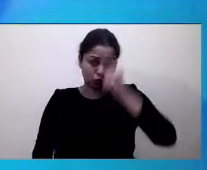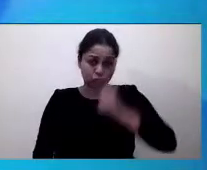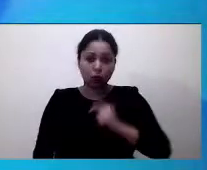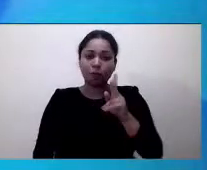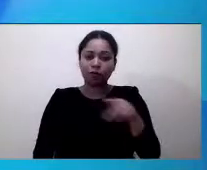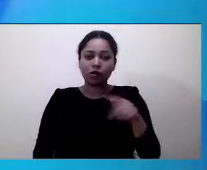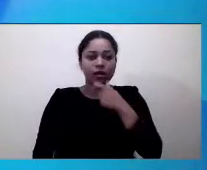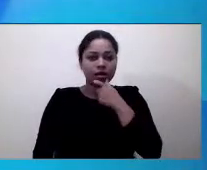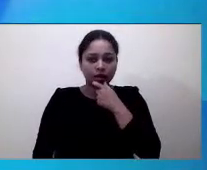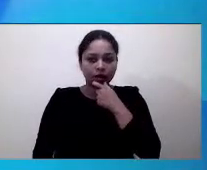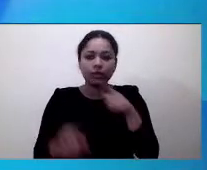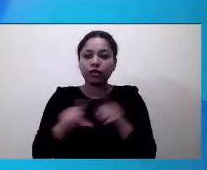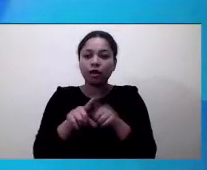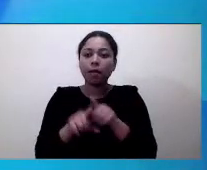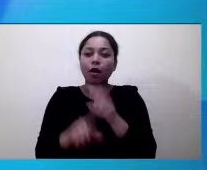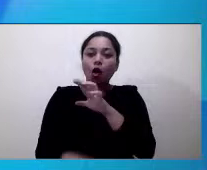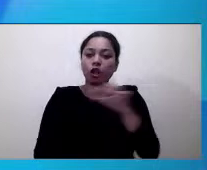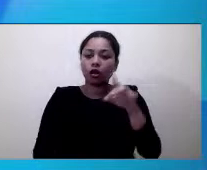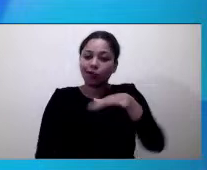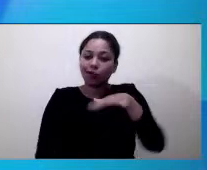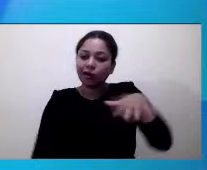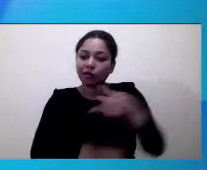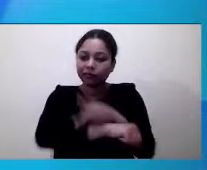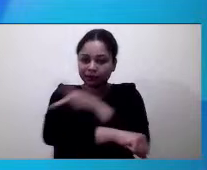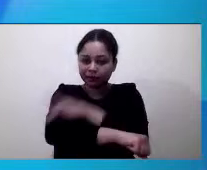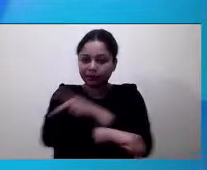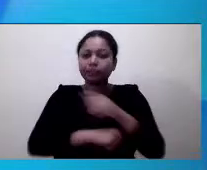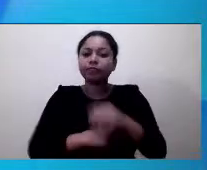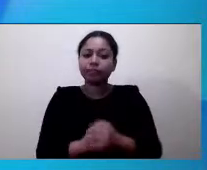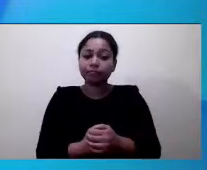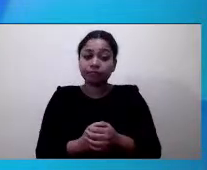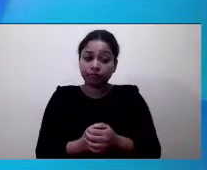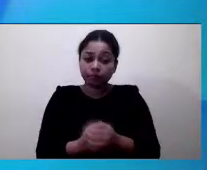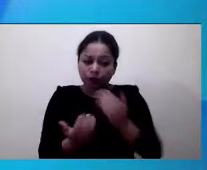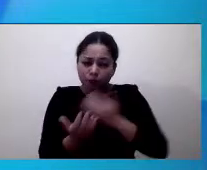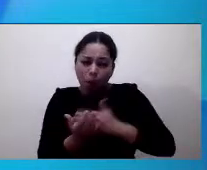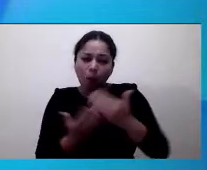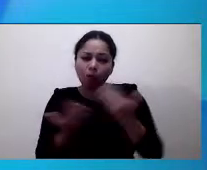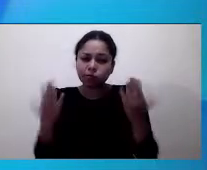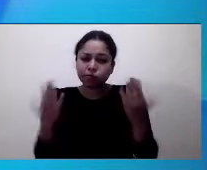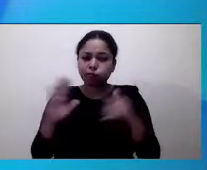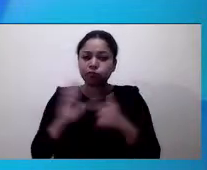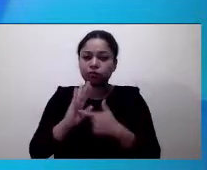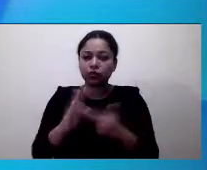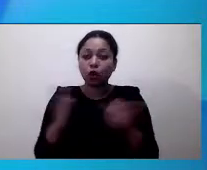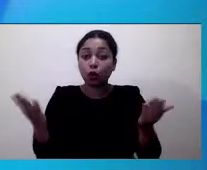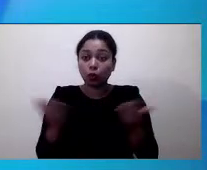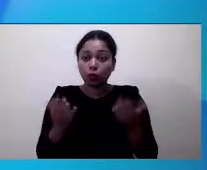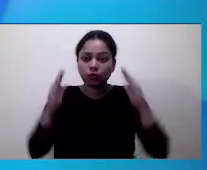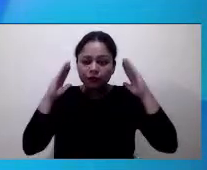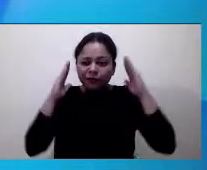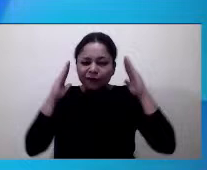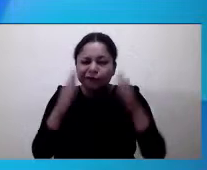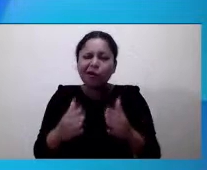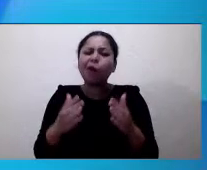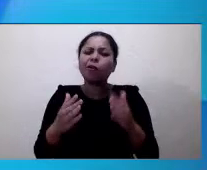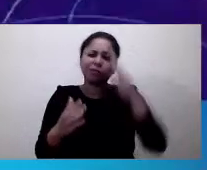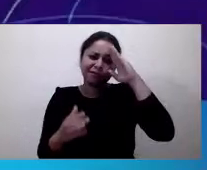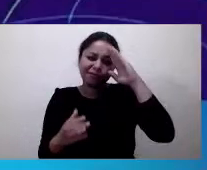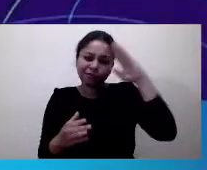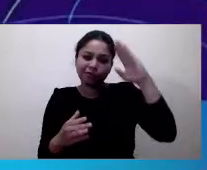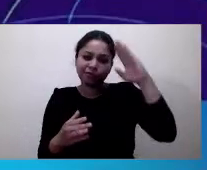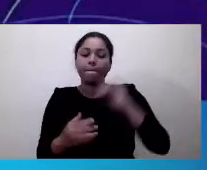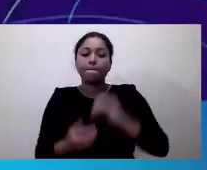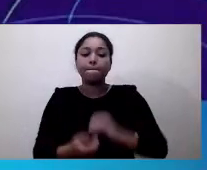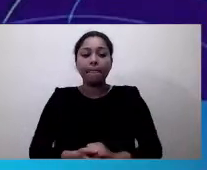pedagogical coordinator. So let's start this presentation. Today we will be focusing on fostering language assessment literacy